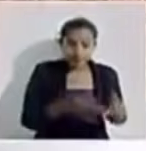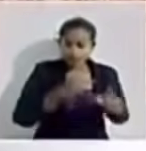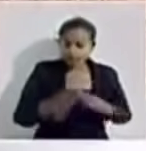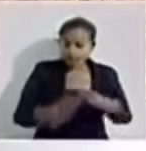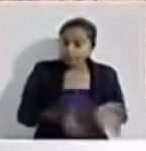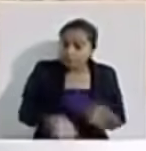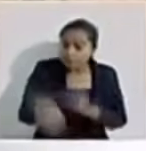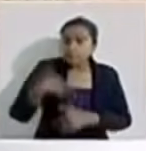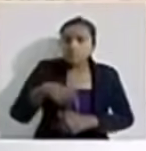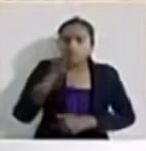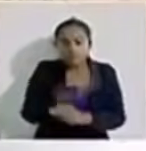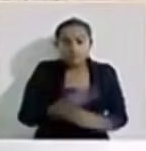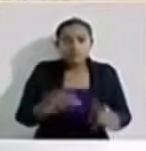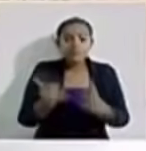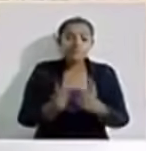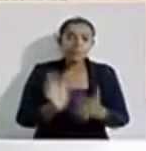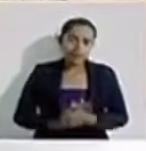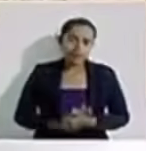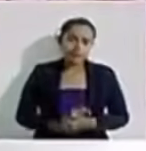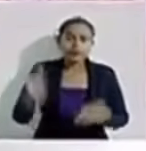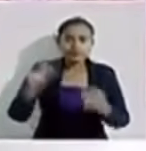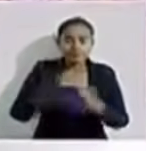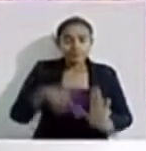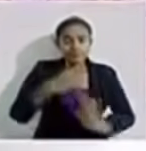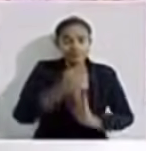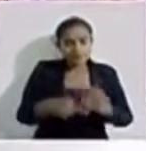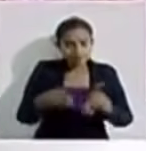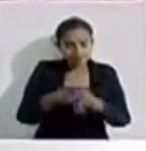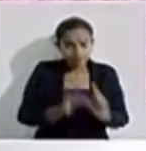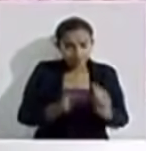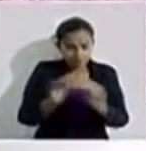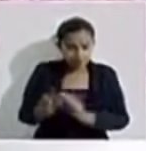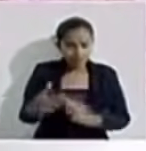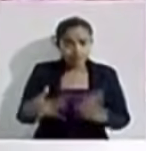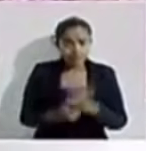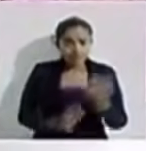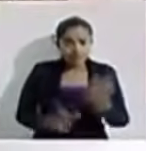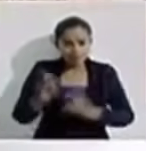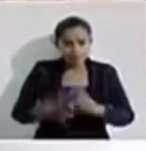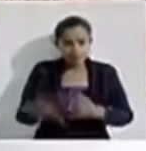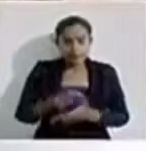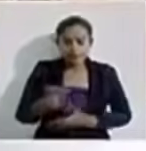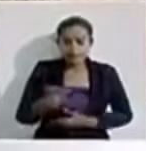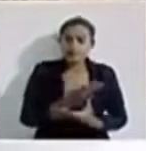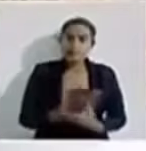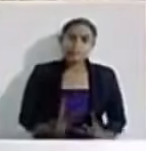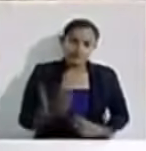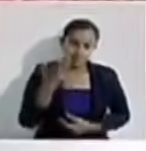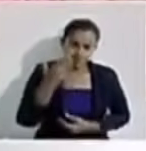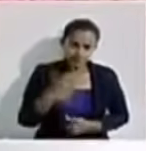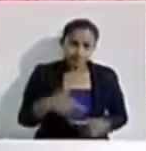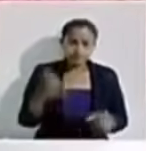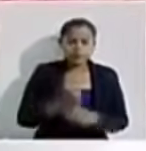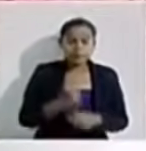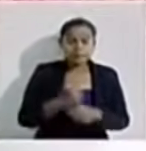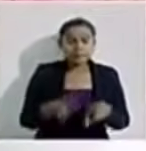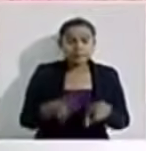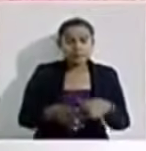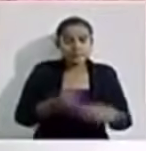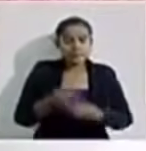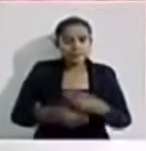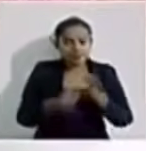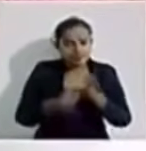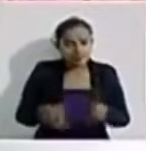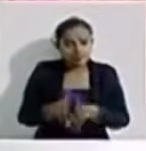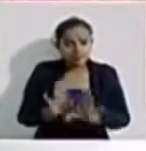internal government fiascos, us farmers are losing our income. Government has intimidated the traders. In the end, prices will go up and the